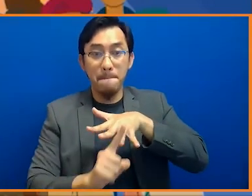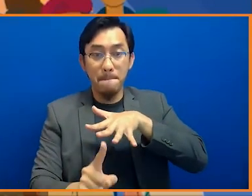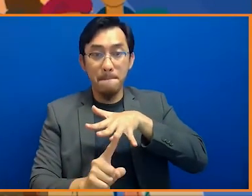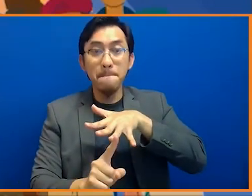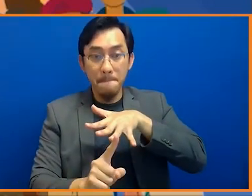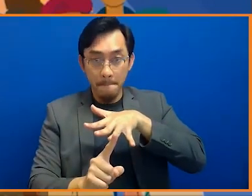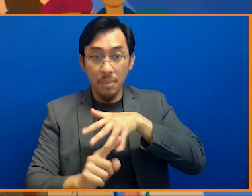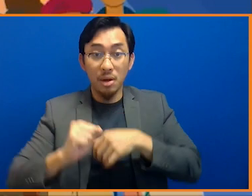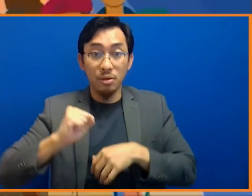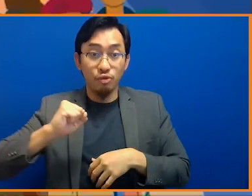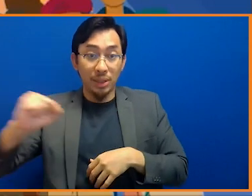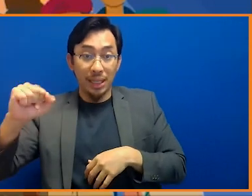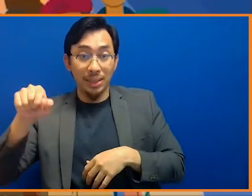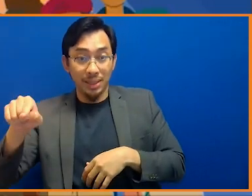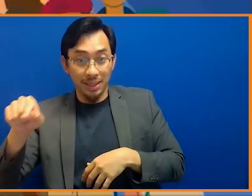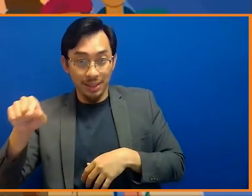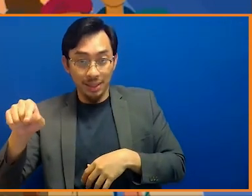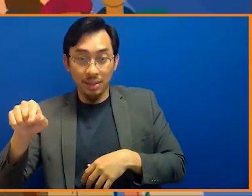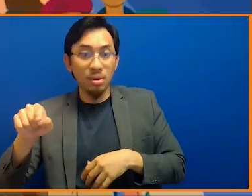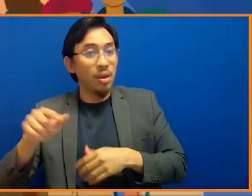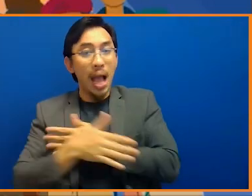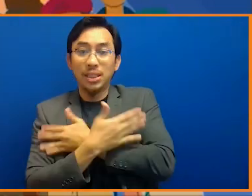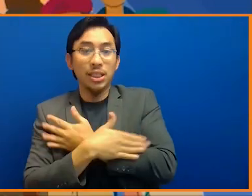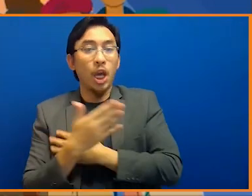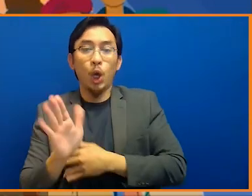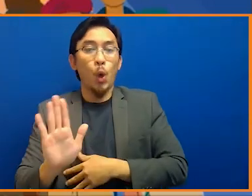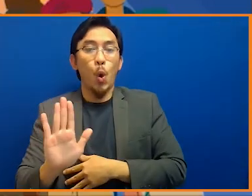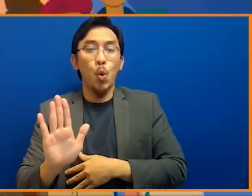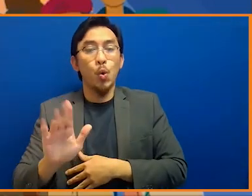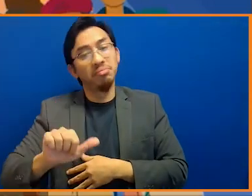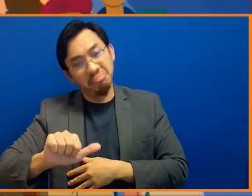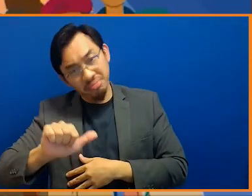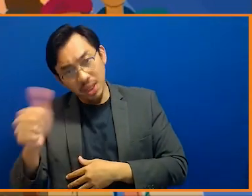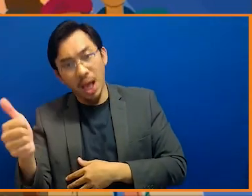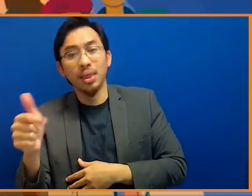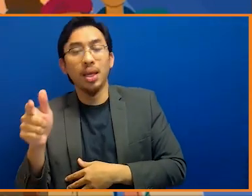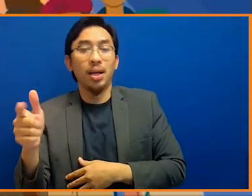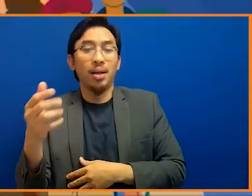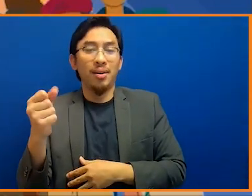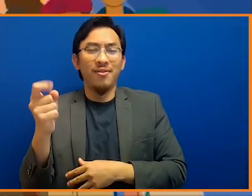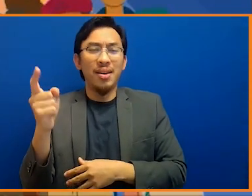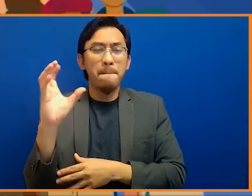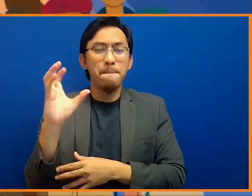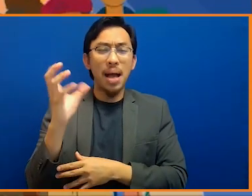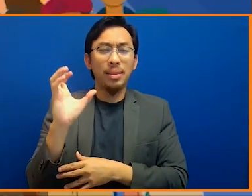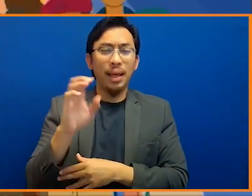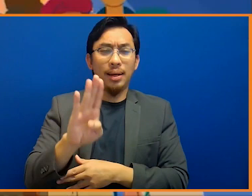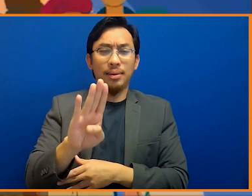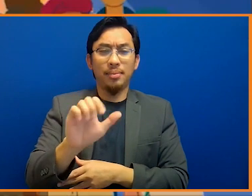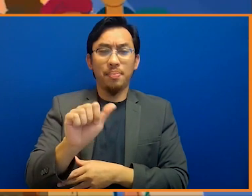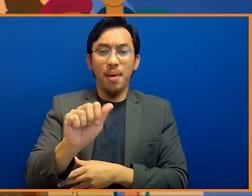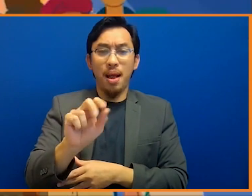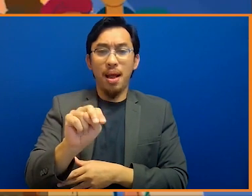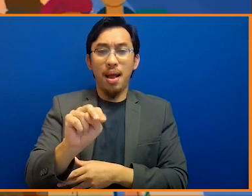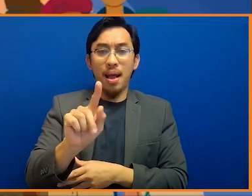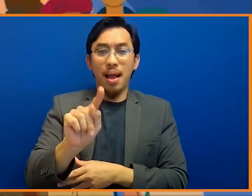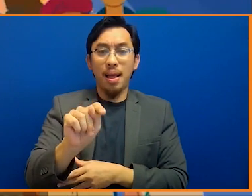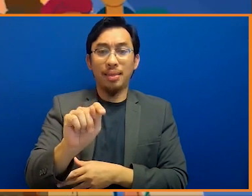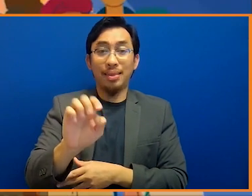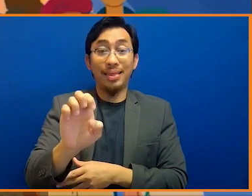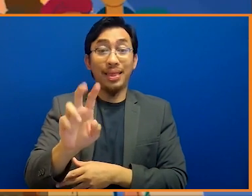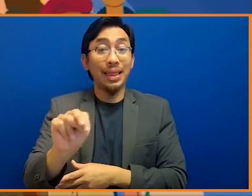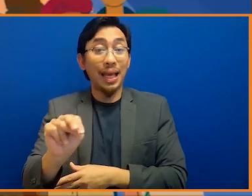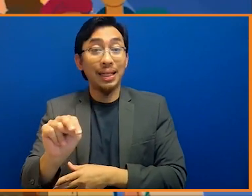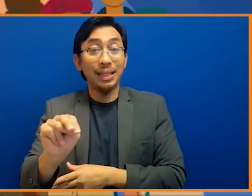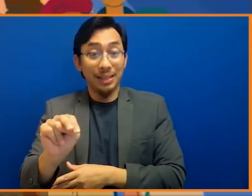is tsunami escape building in Labuan in Banten, not in Aceh, somewhere in Banten province of Indonesia.